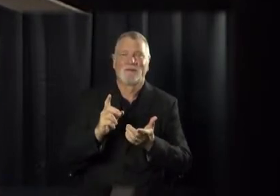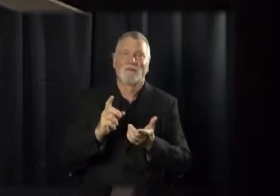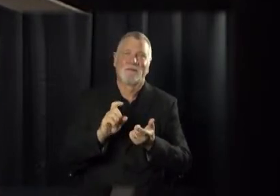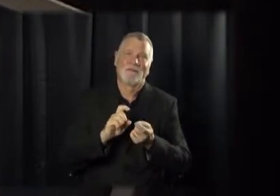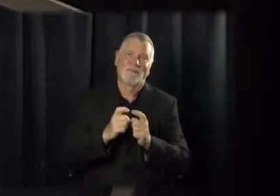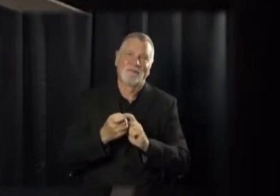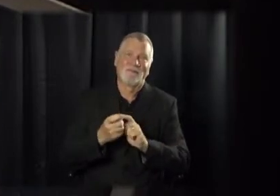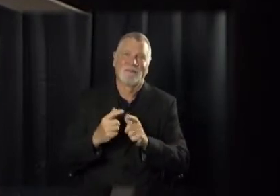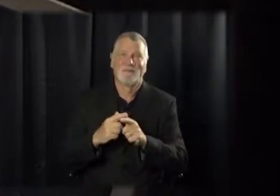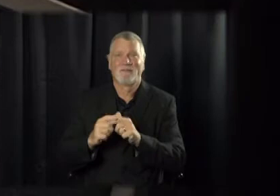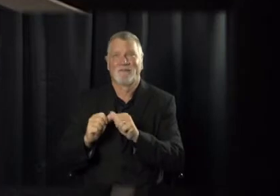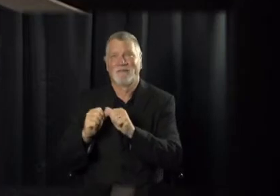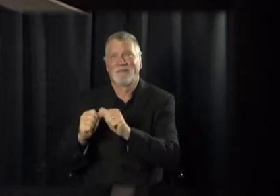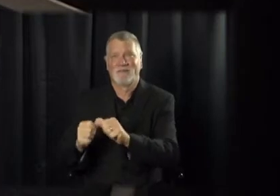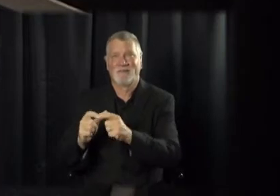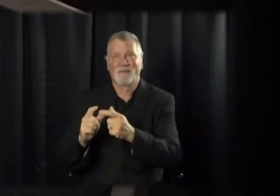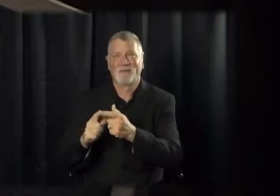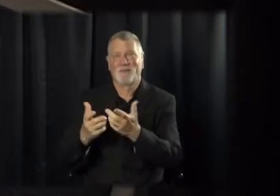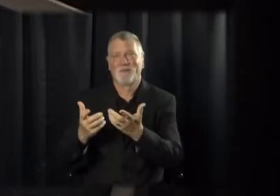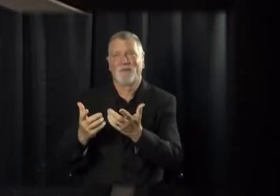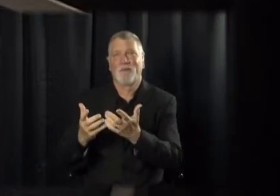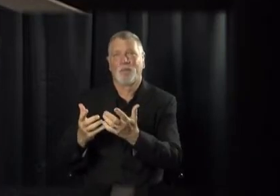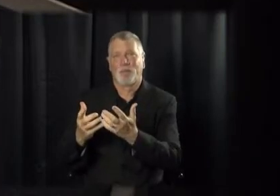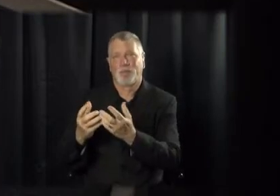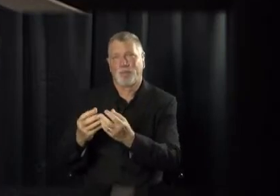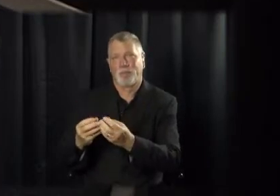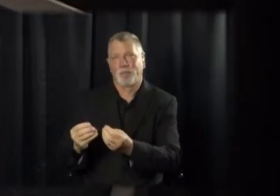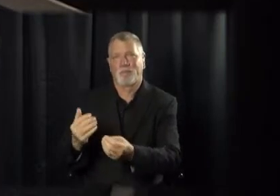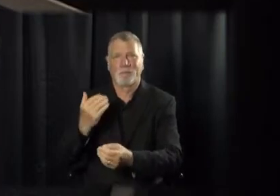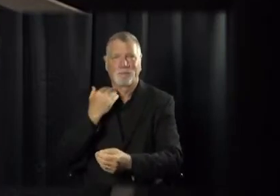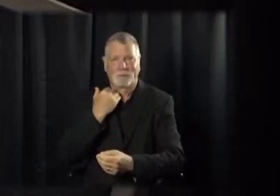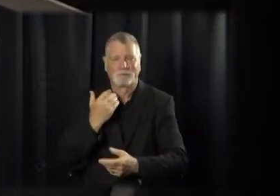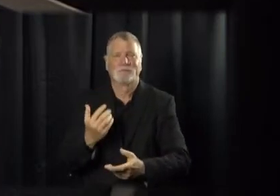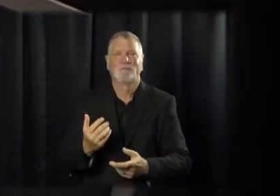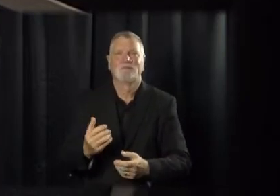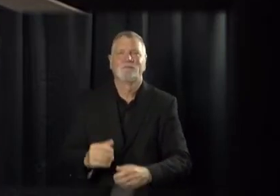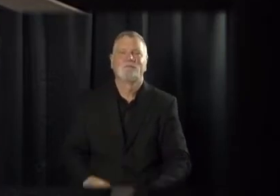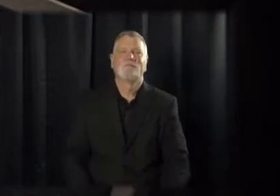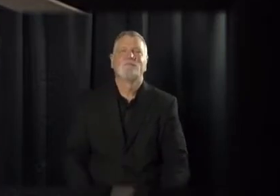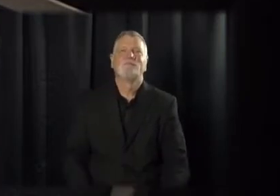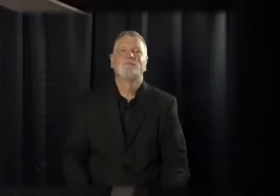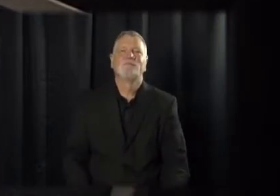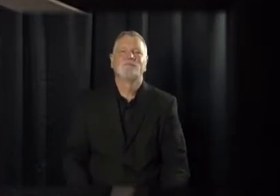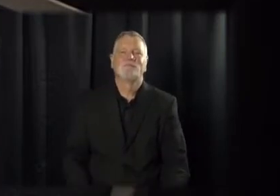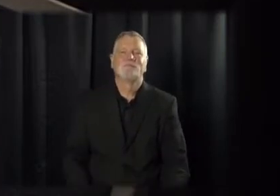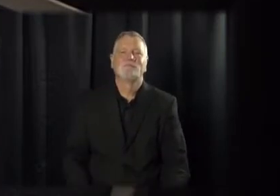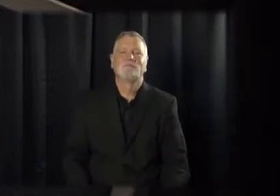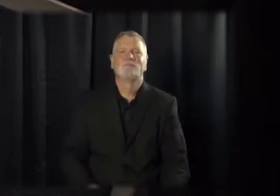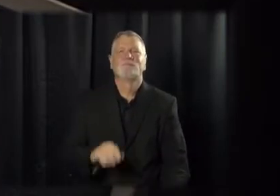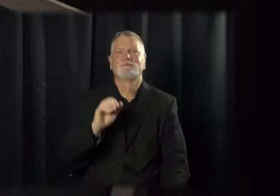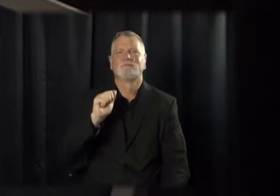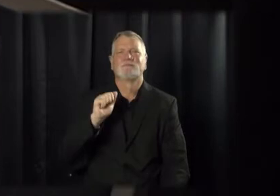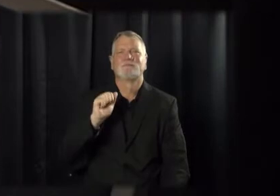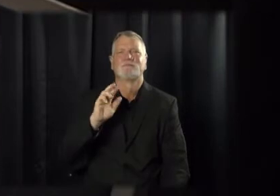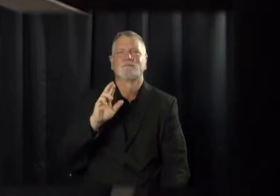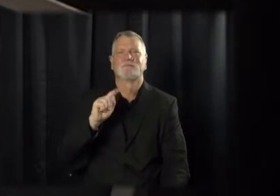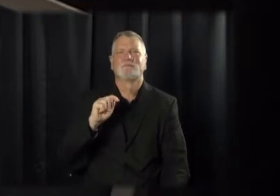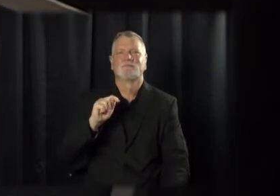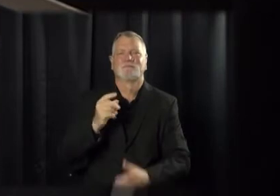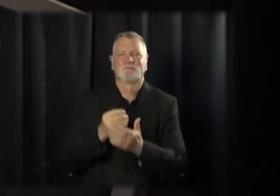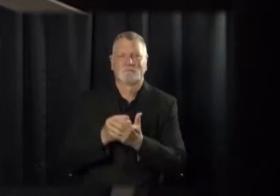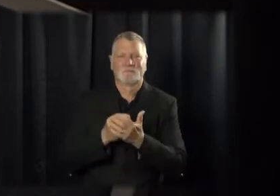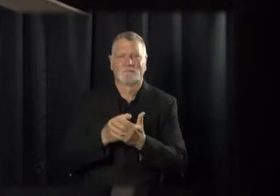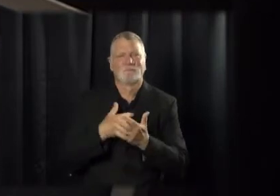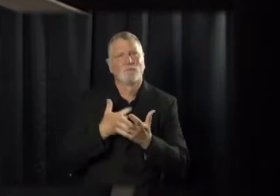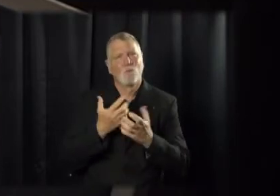alternatively continuing to lead to insolvency. With regard to the ARP money, though, I just